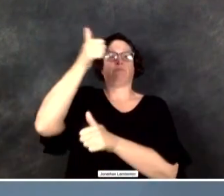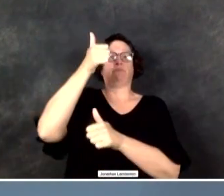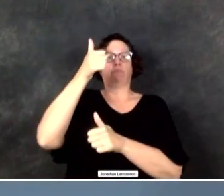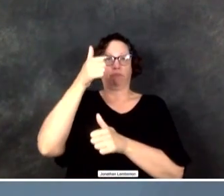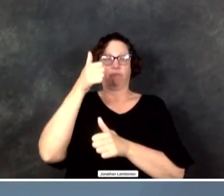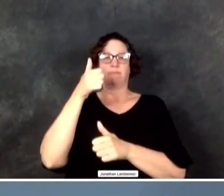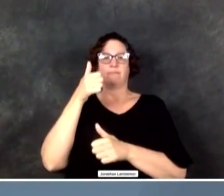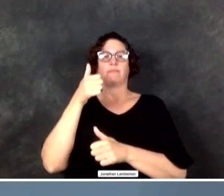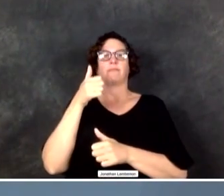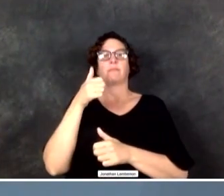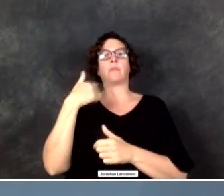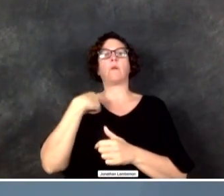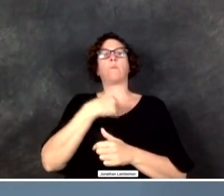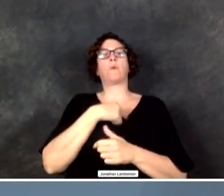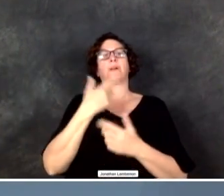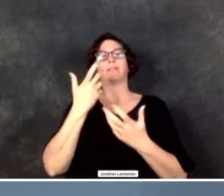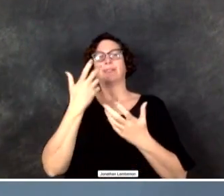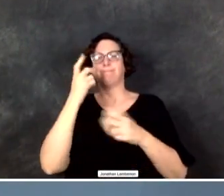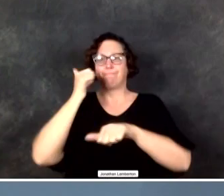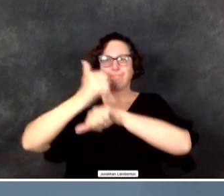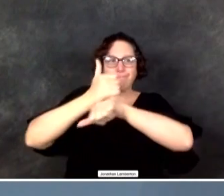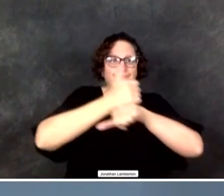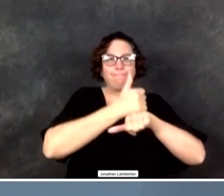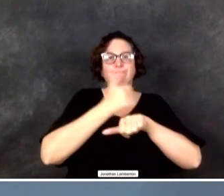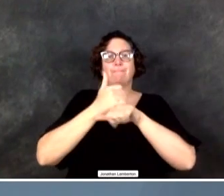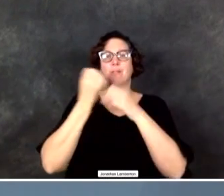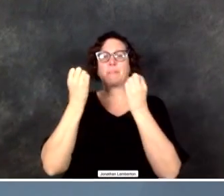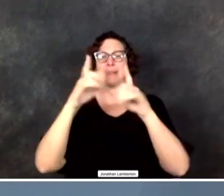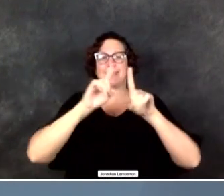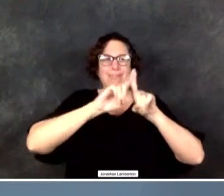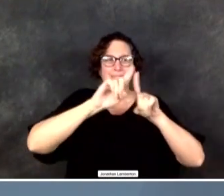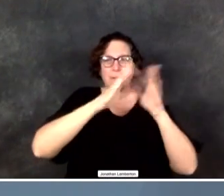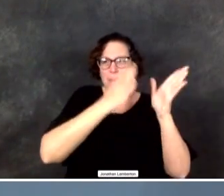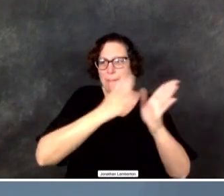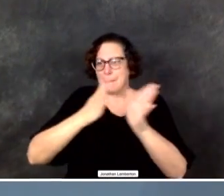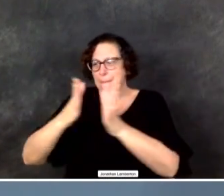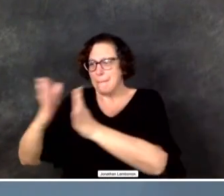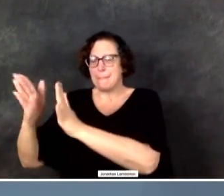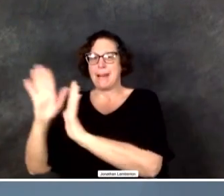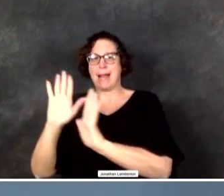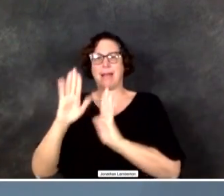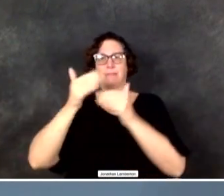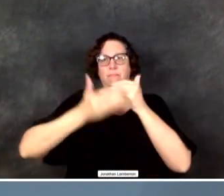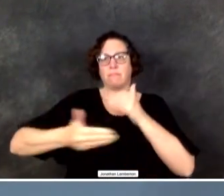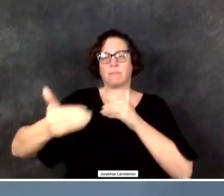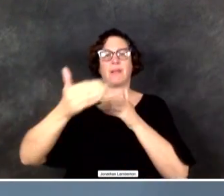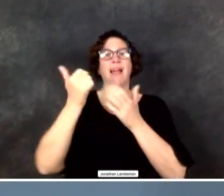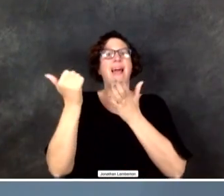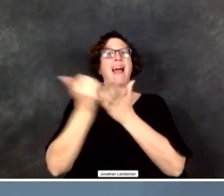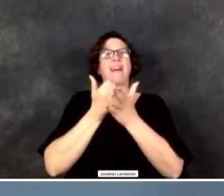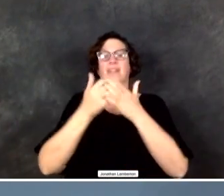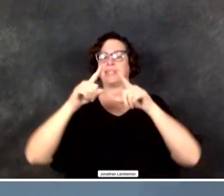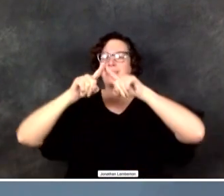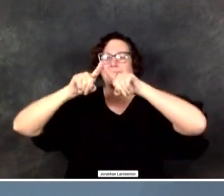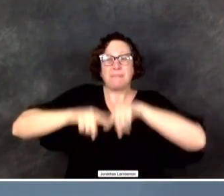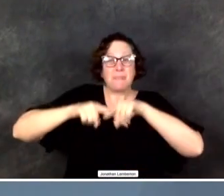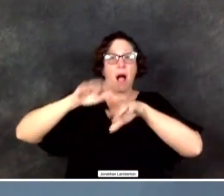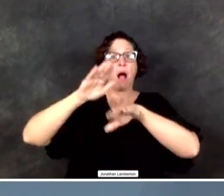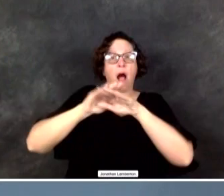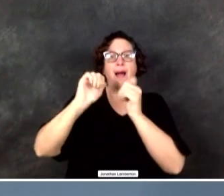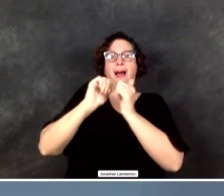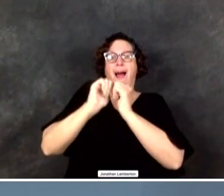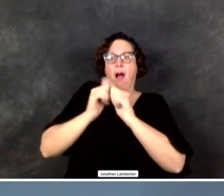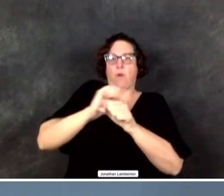scenarios. And again, the caveat is always depending on the public health, how this COVID virus